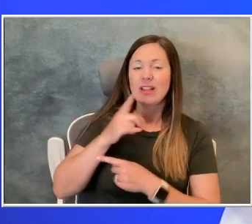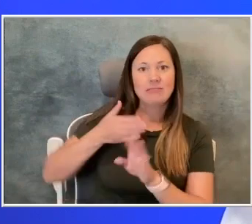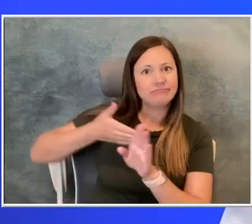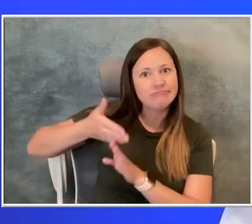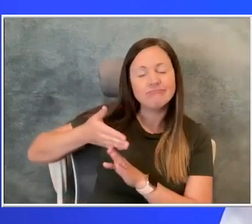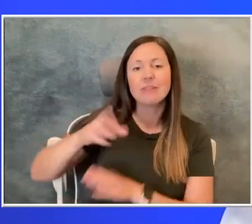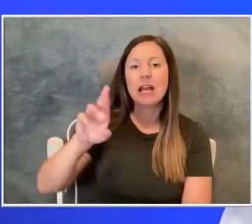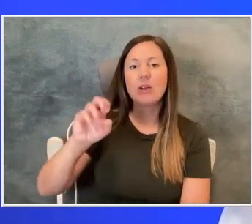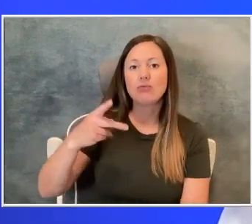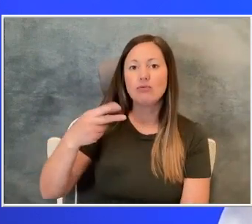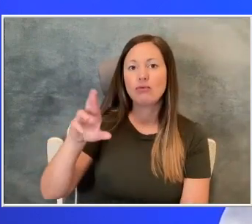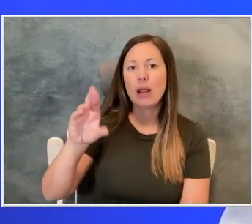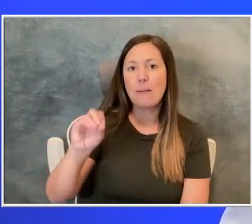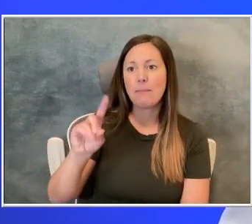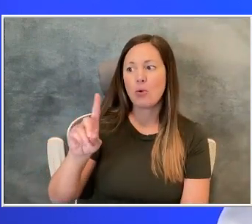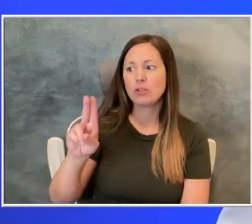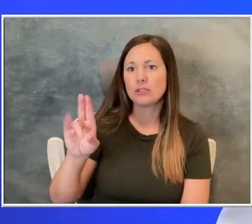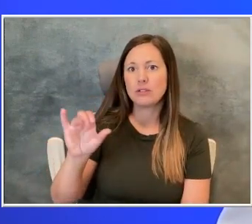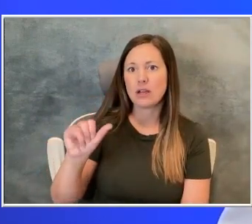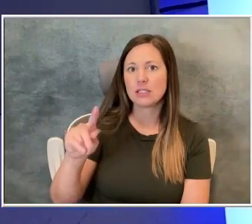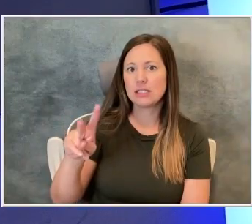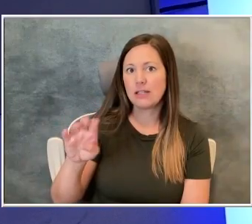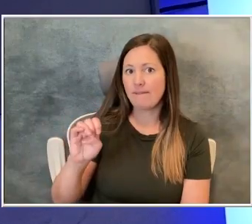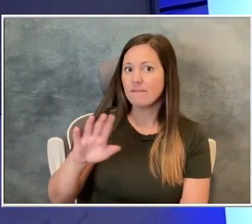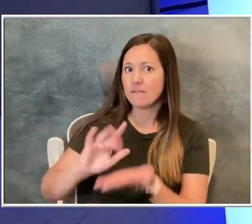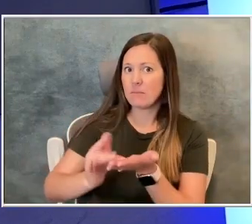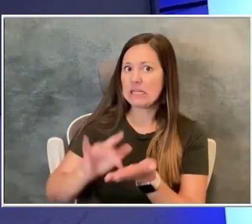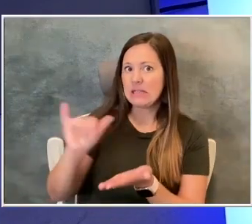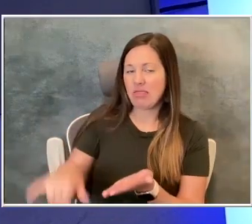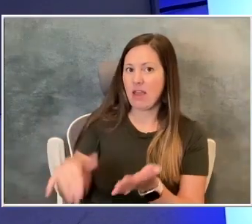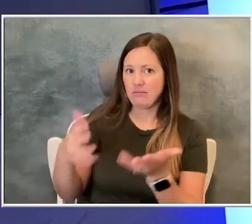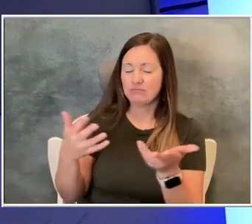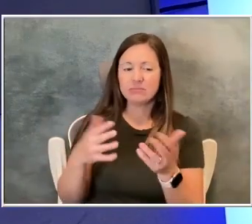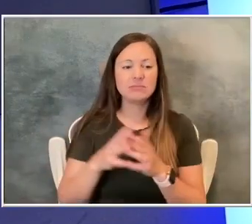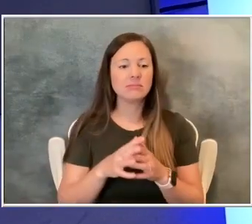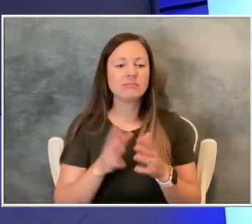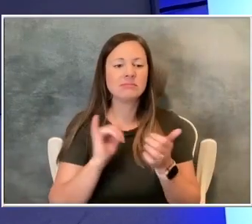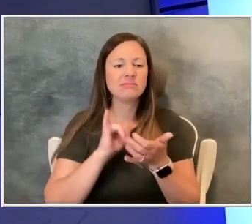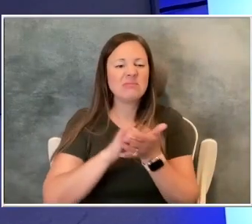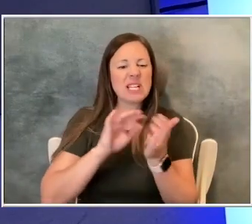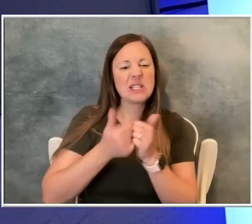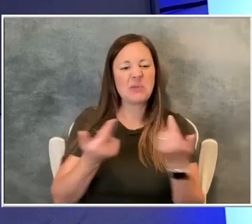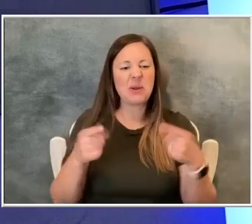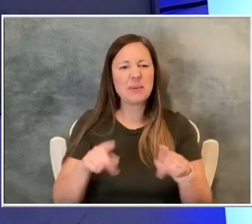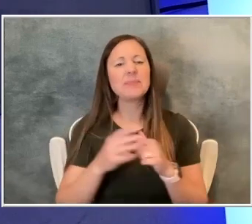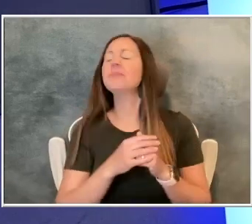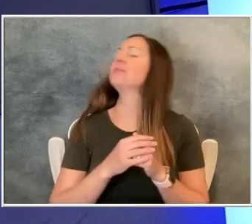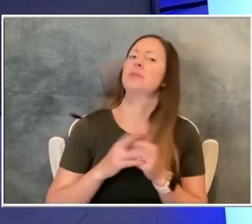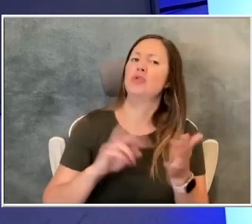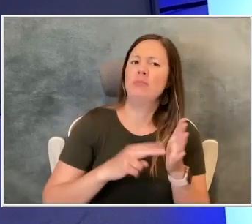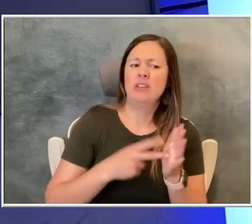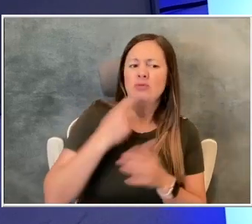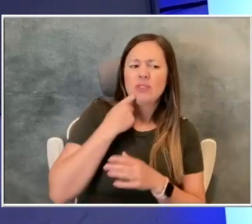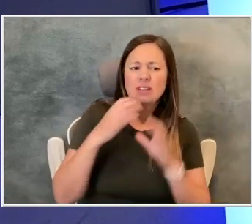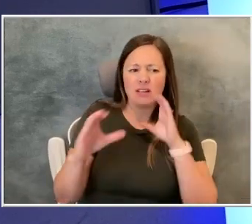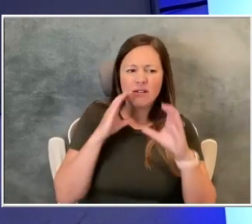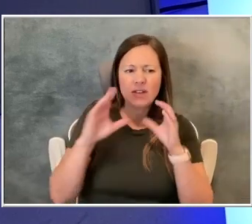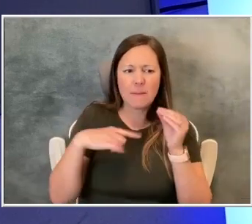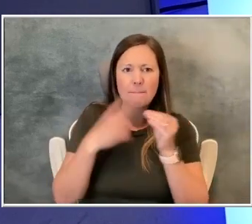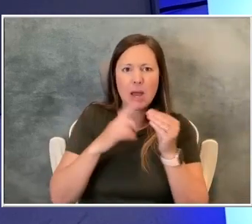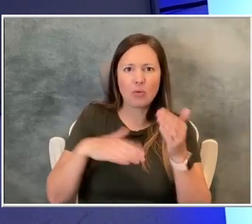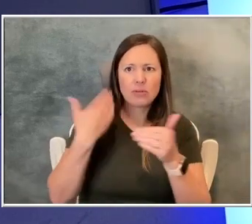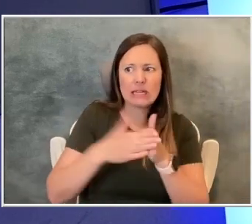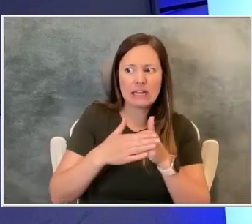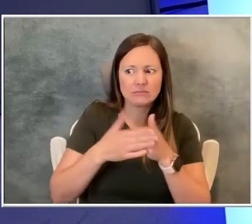assisted reproduction, and that's how it gets done. So what have the conversations with you and Matt been recently about the next steps towards him becoming a